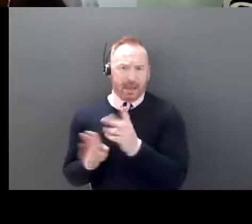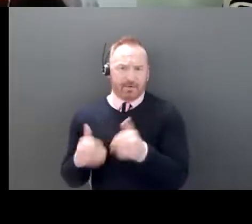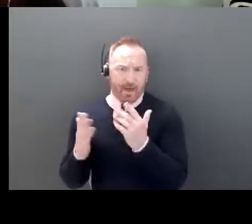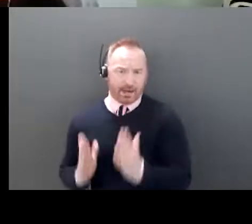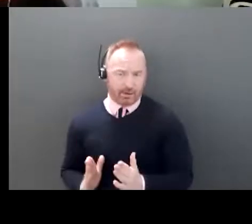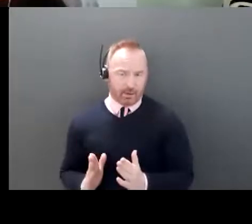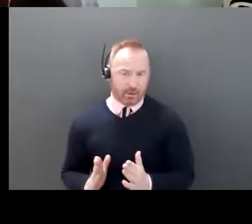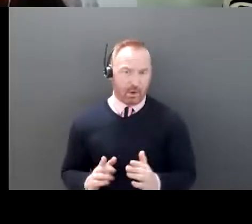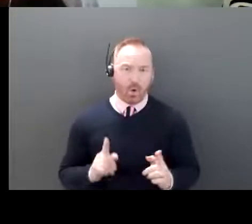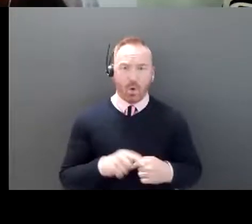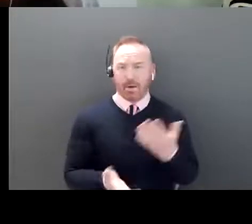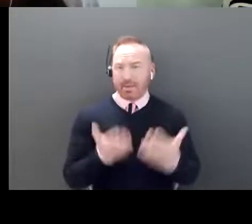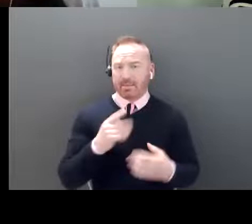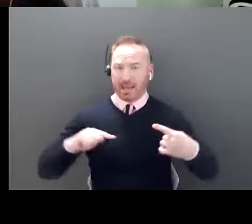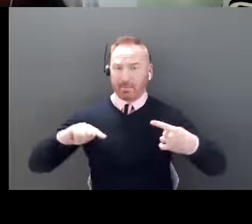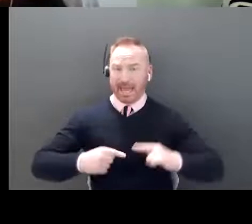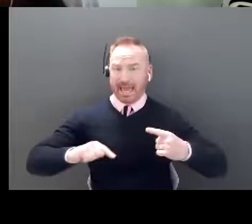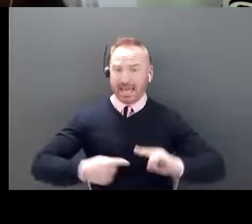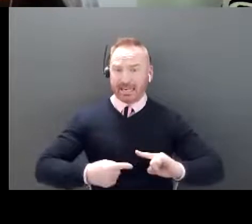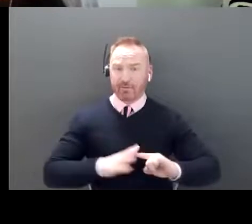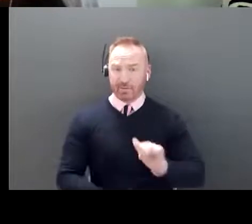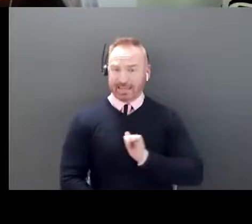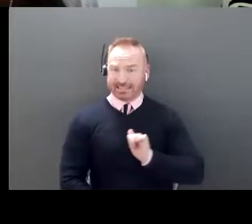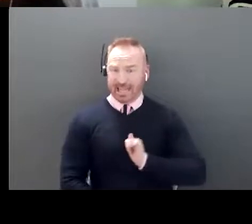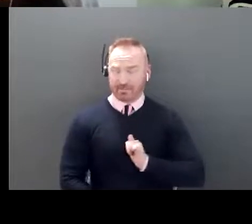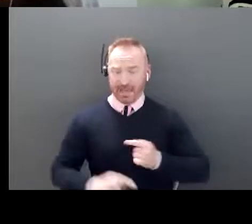thought, to end this pain for yourself or